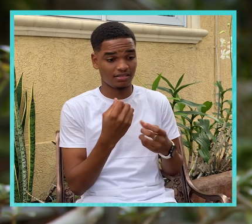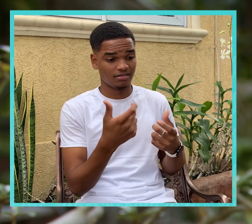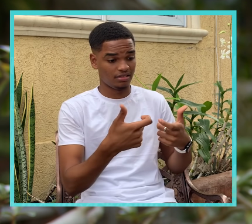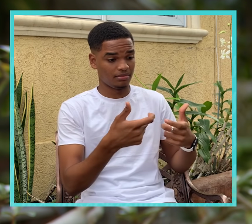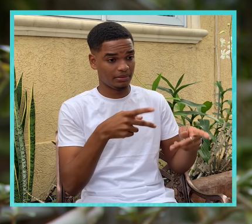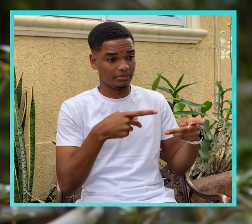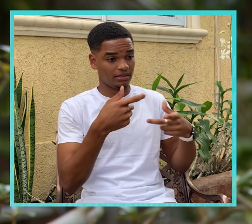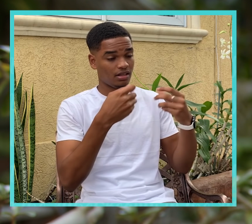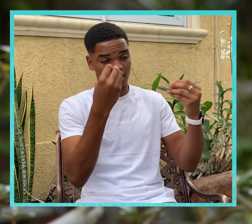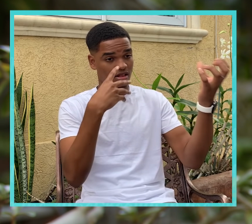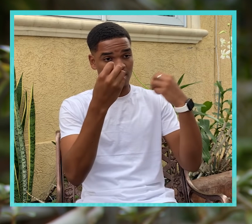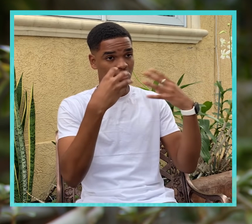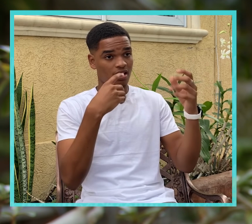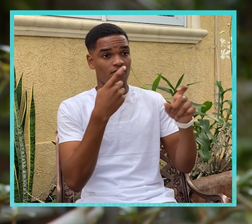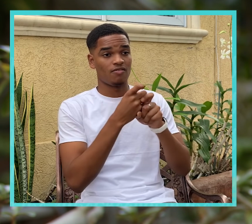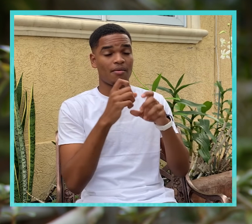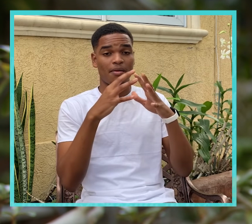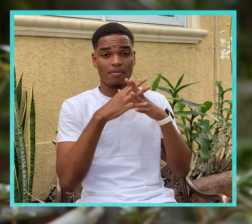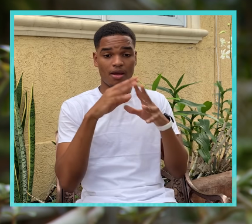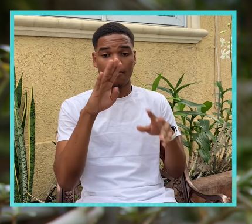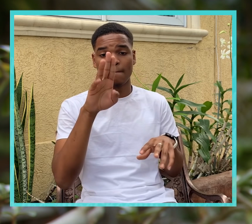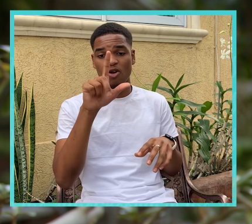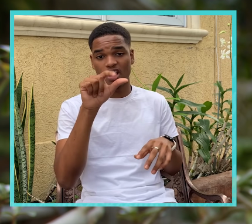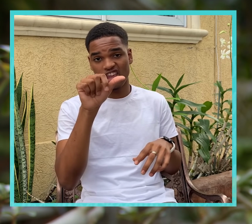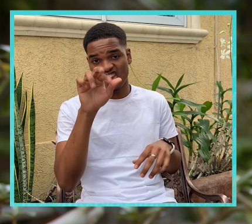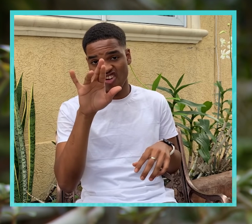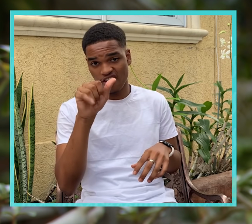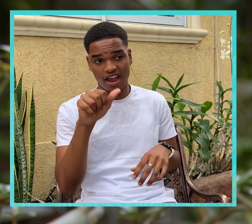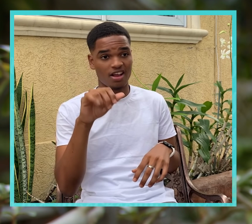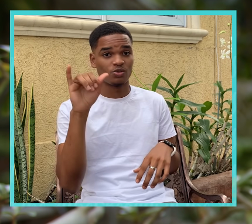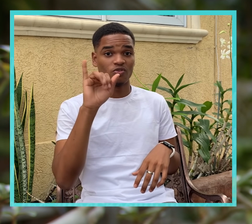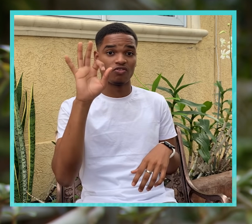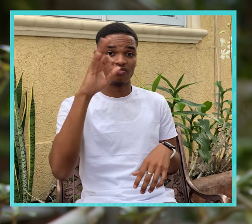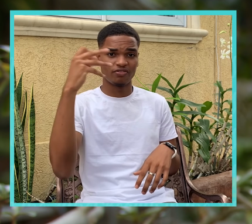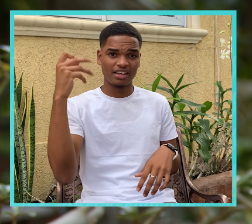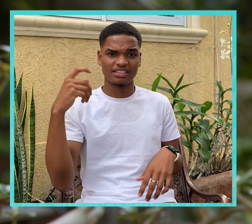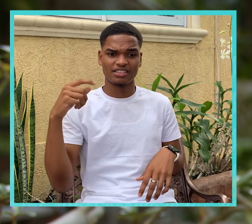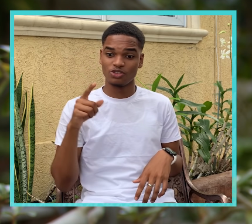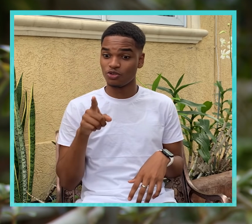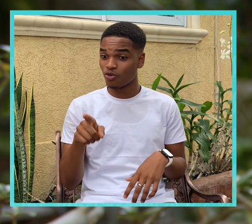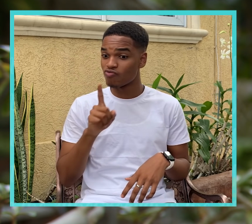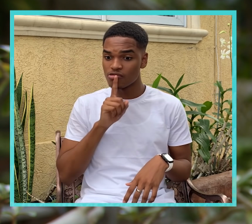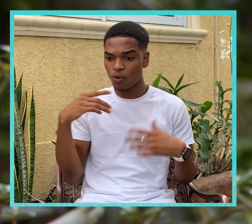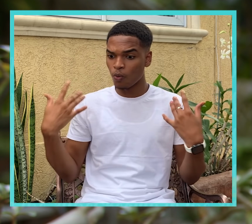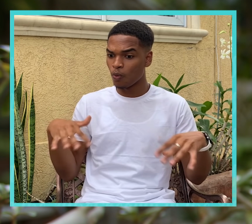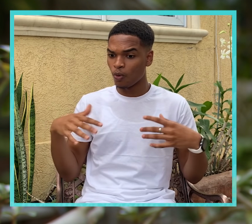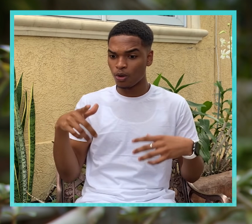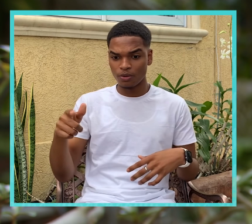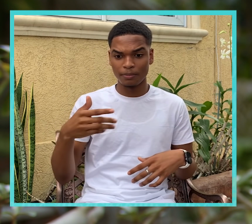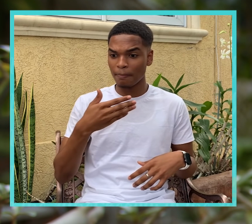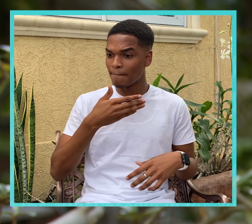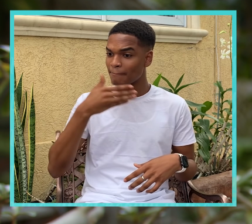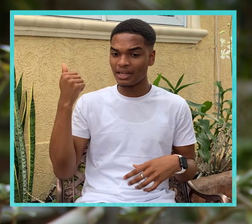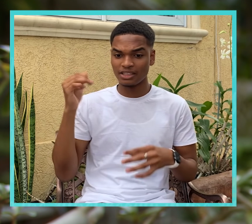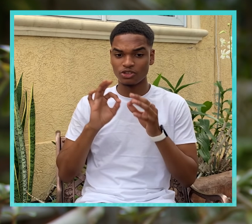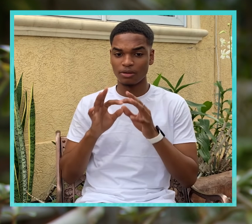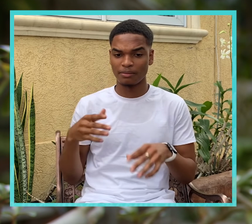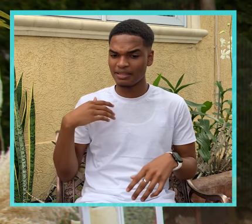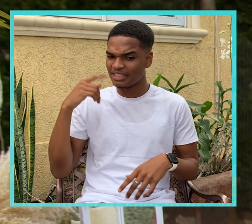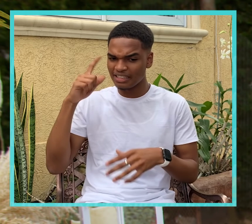America, Bulgaria, France. It's crazy. You're one of the best interpreters. I can't believe you're living in Jamaica.